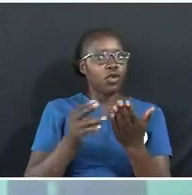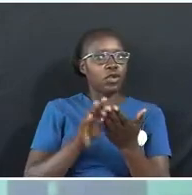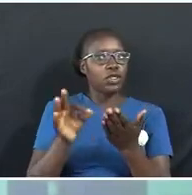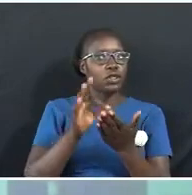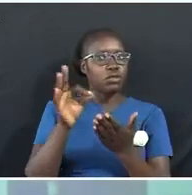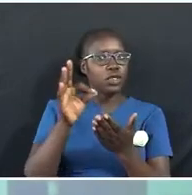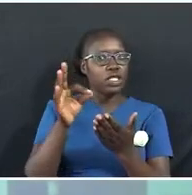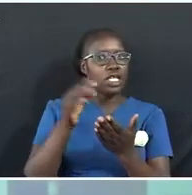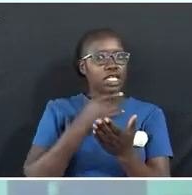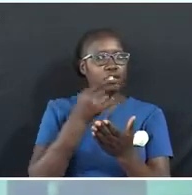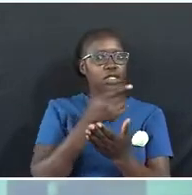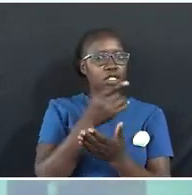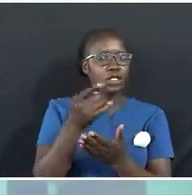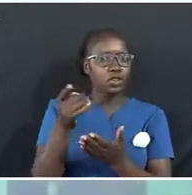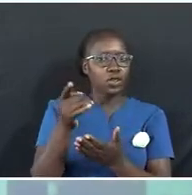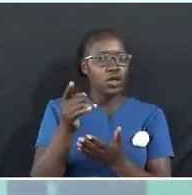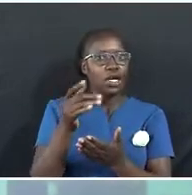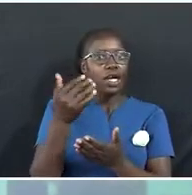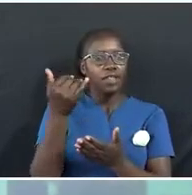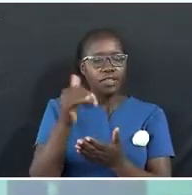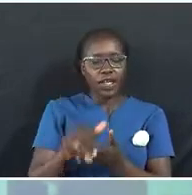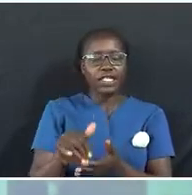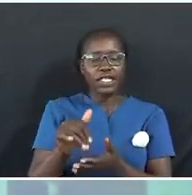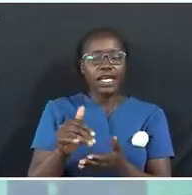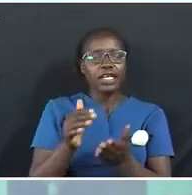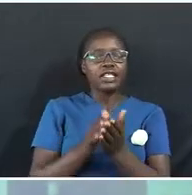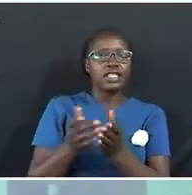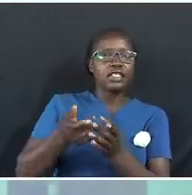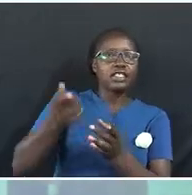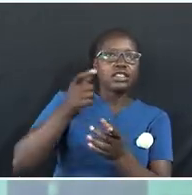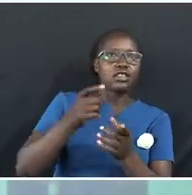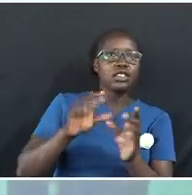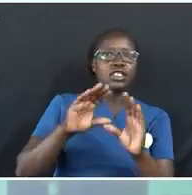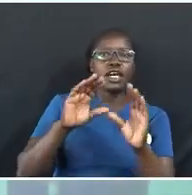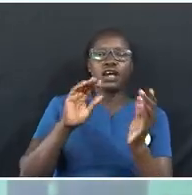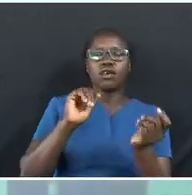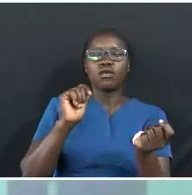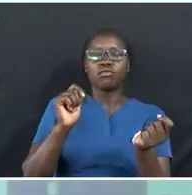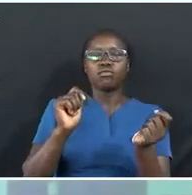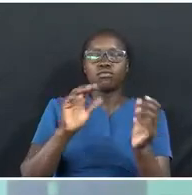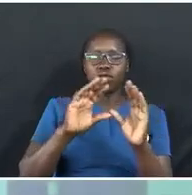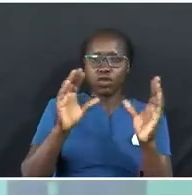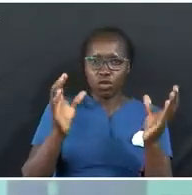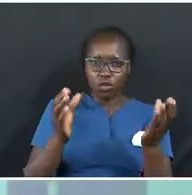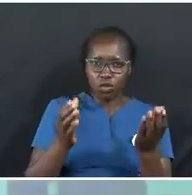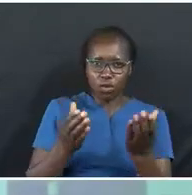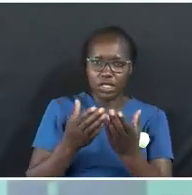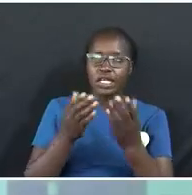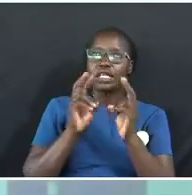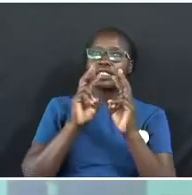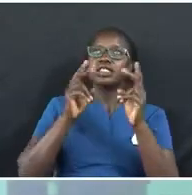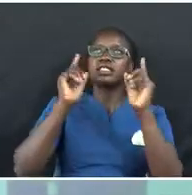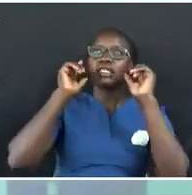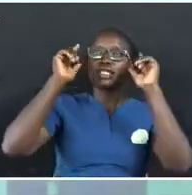And I am telling you, they'll preach, they'll turn the world, the city upside down. Many people will flock to the church